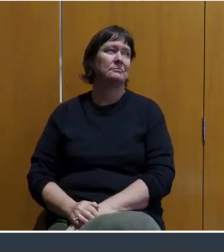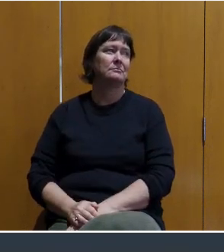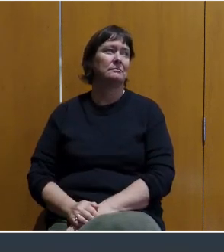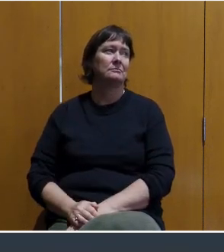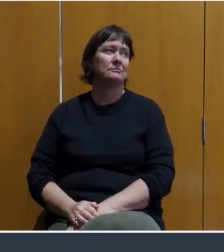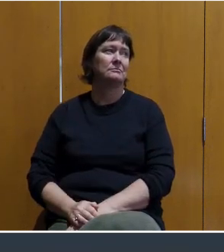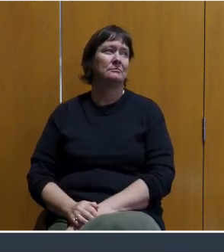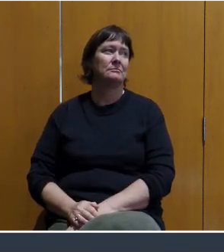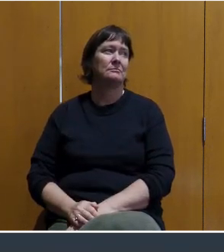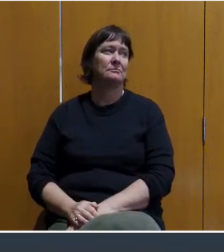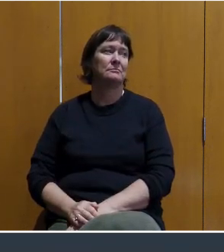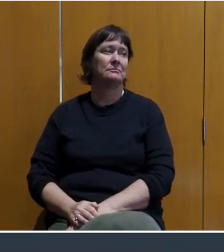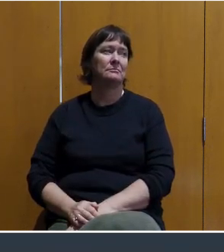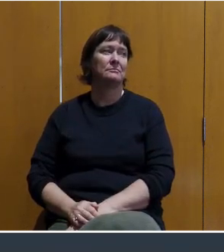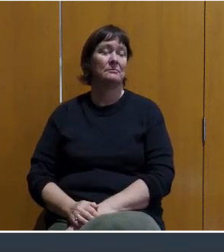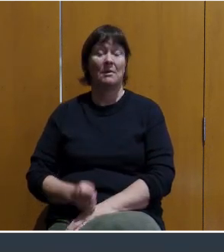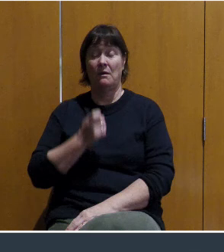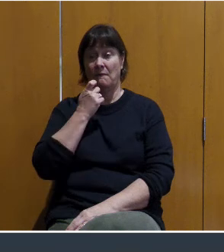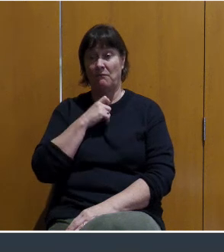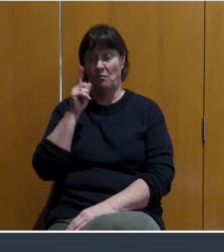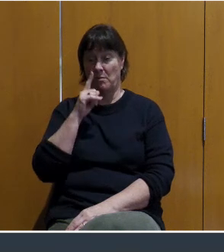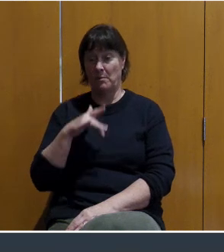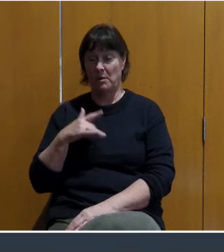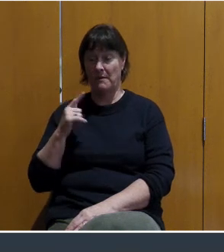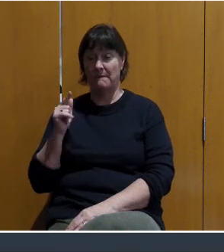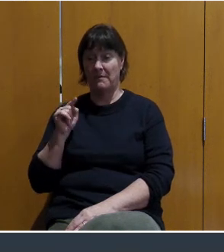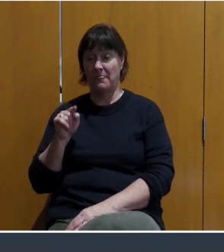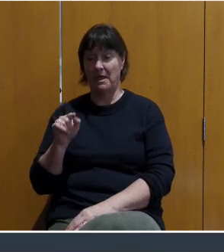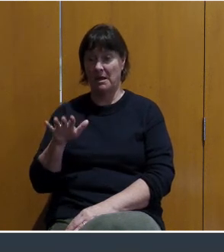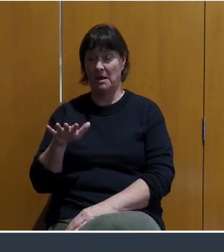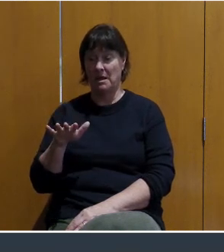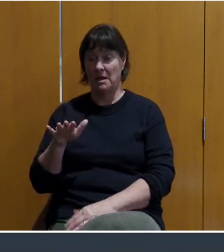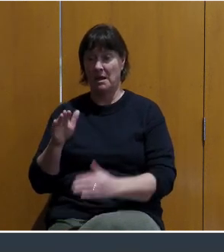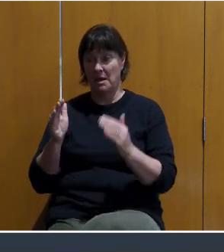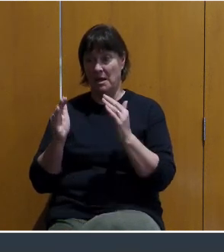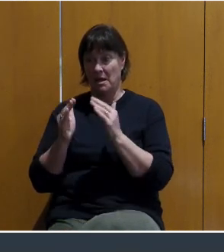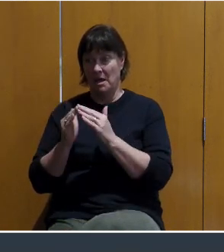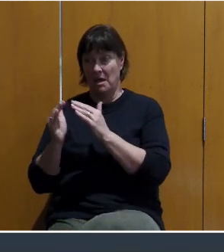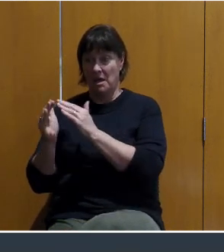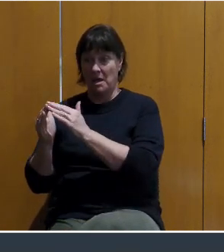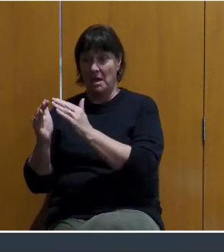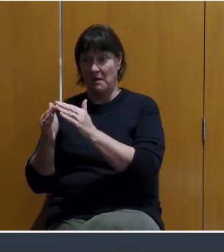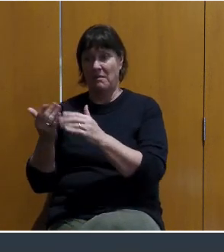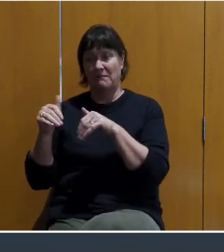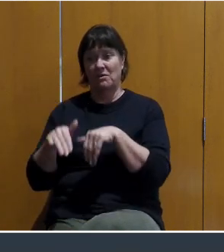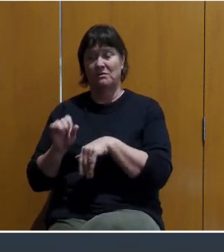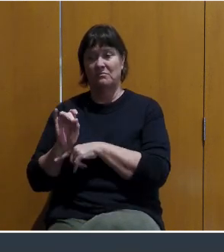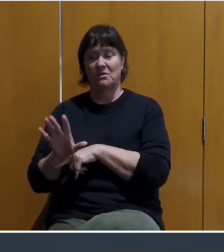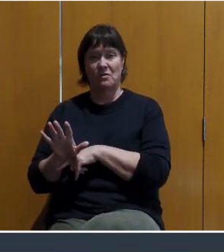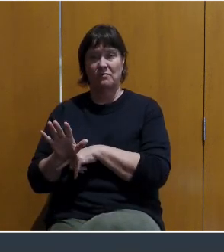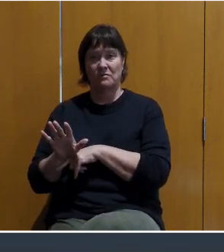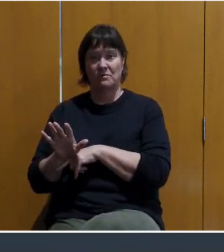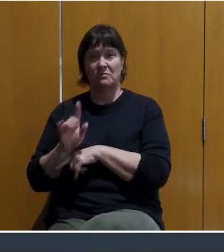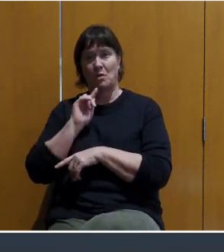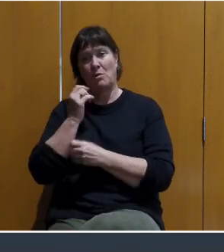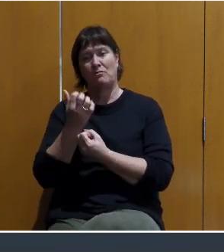A few of the owners in straight adjacent, they have dogs as well. So they would have